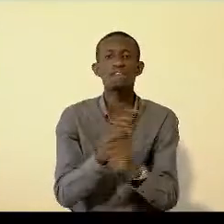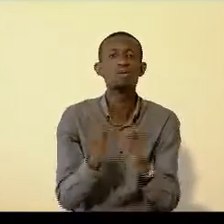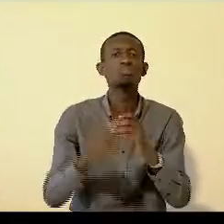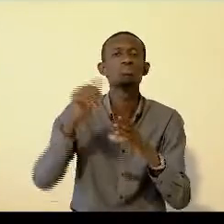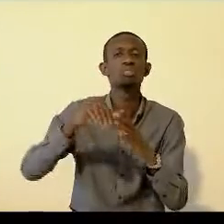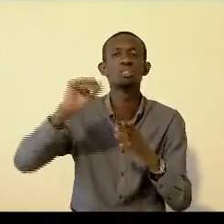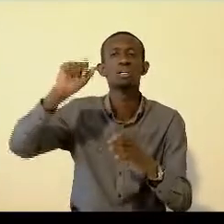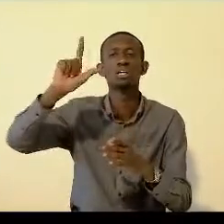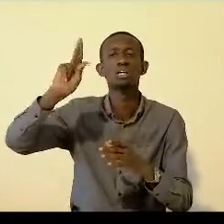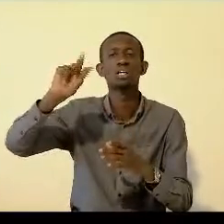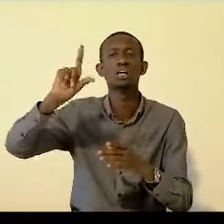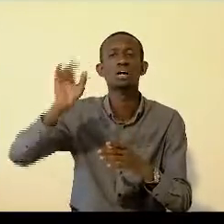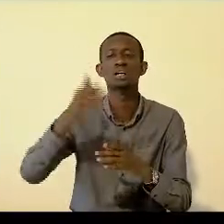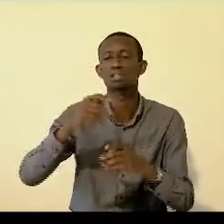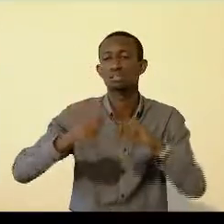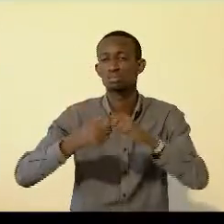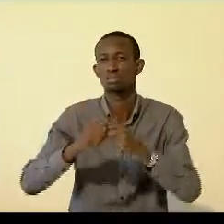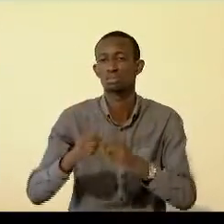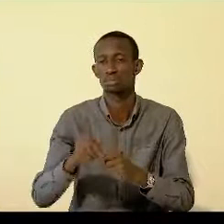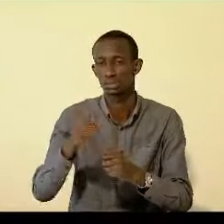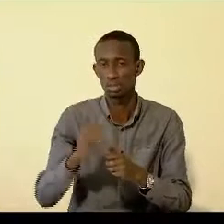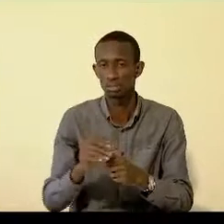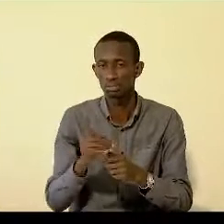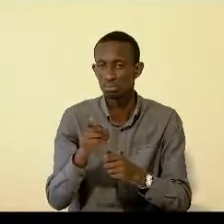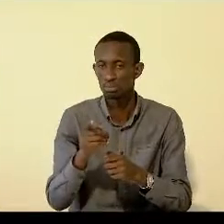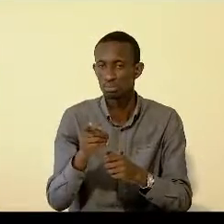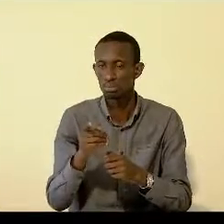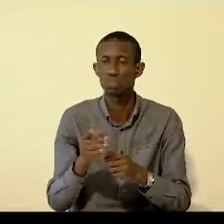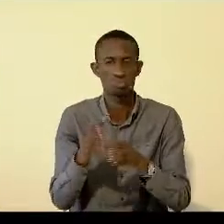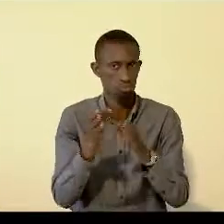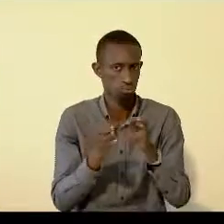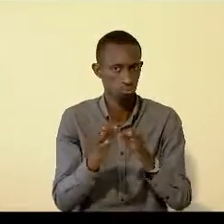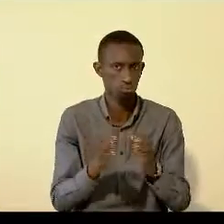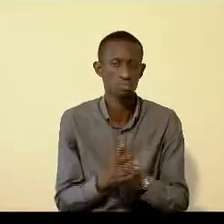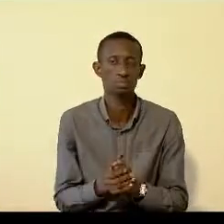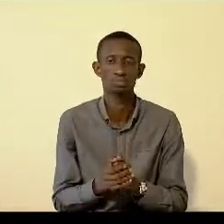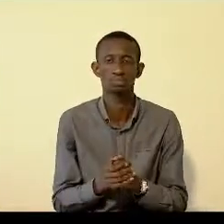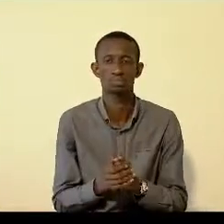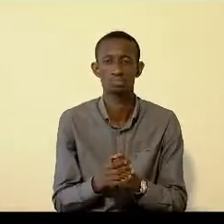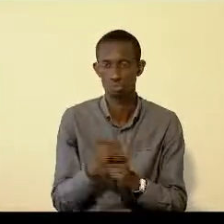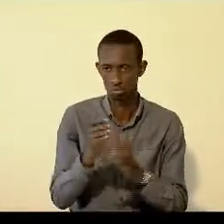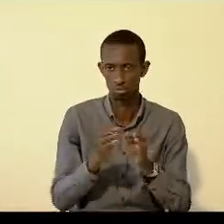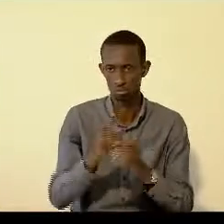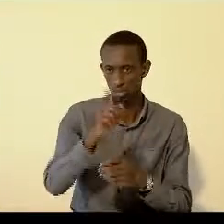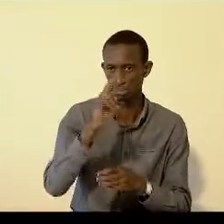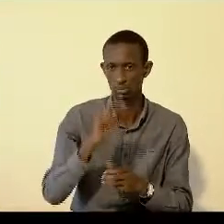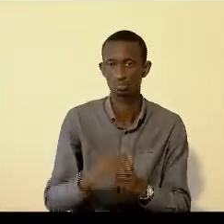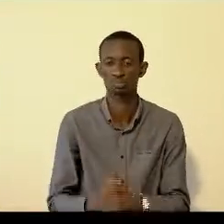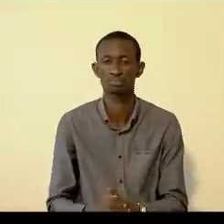alkali metals? Second ionization, how does it vary in group 1 elements? Explain your answer.